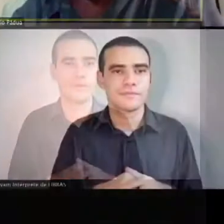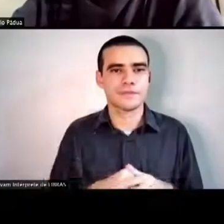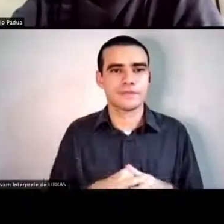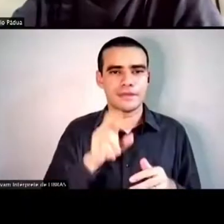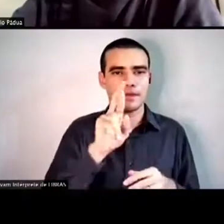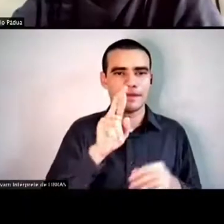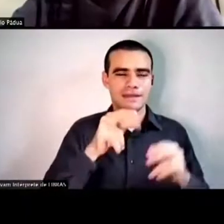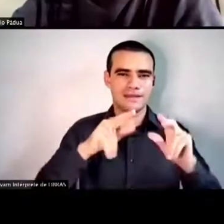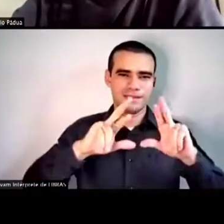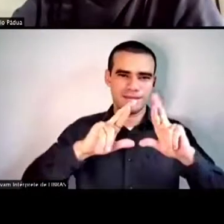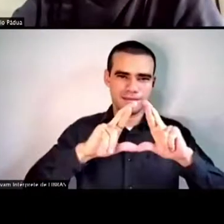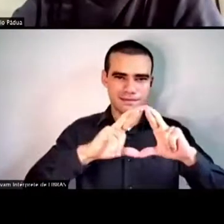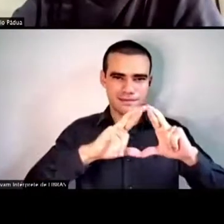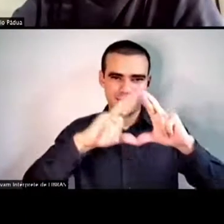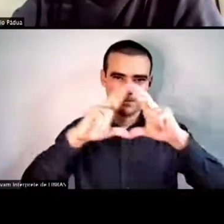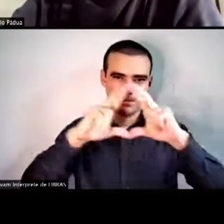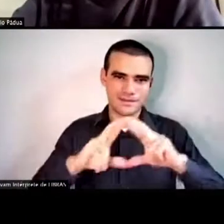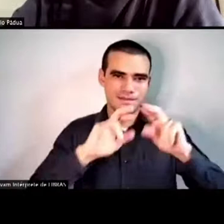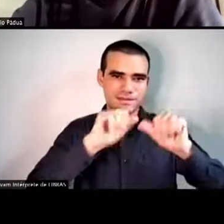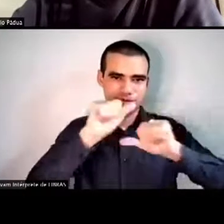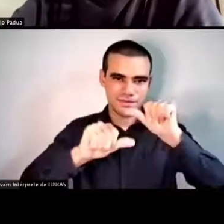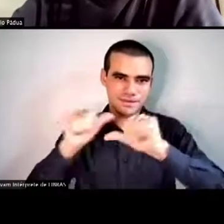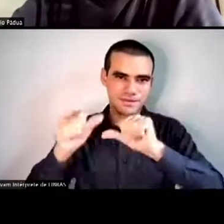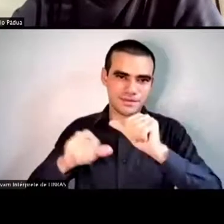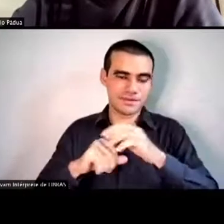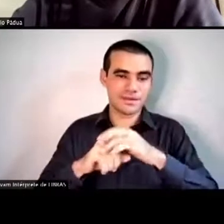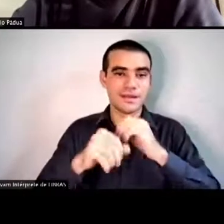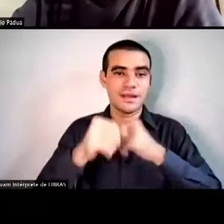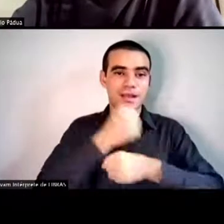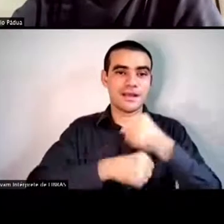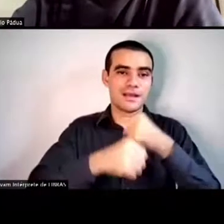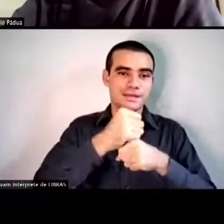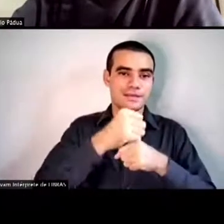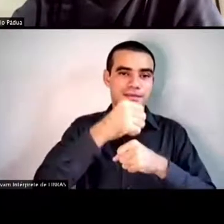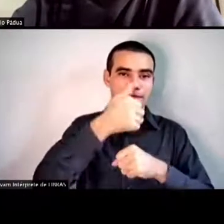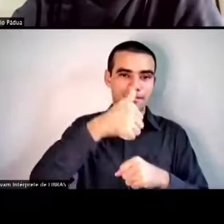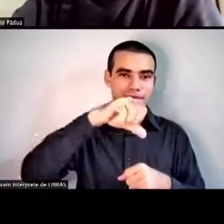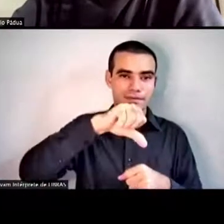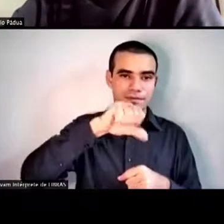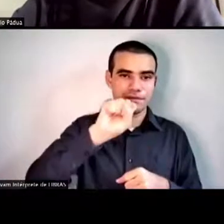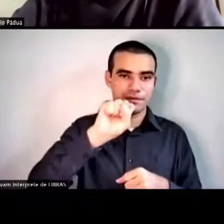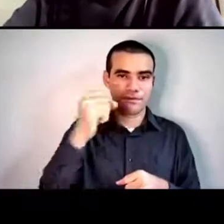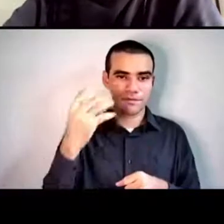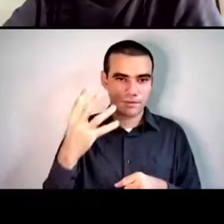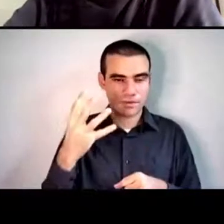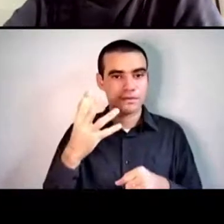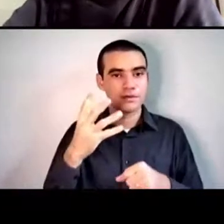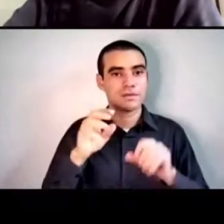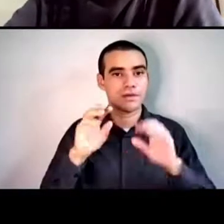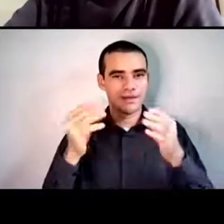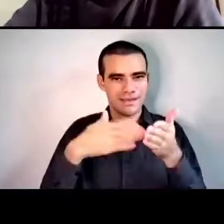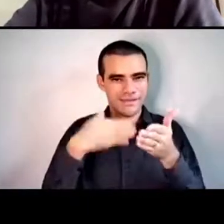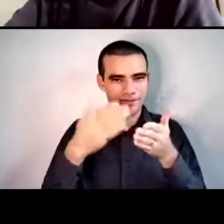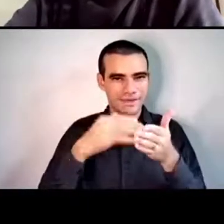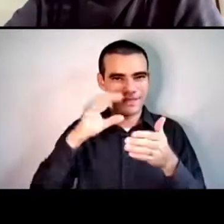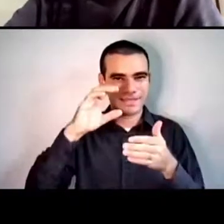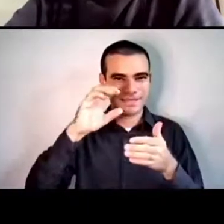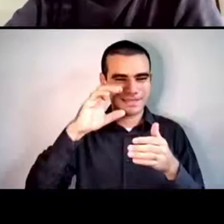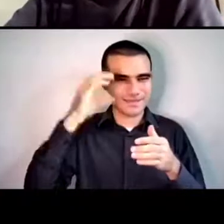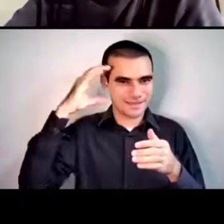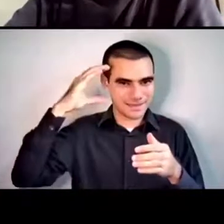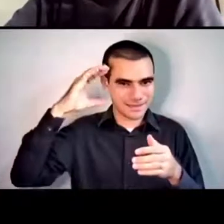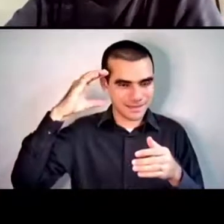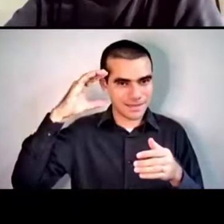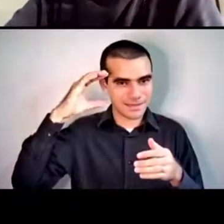we had this recycling that was going on in the Amazon. So in 1984, there was an article at Science